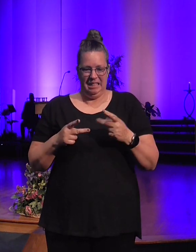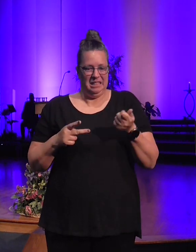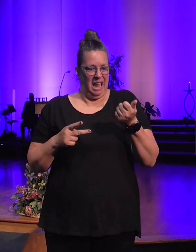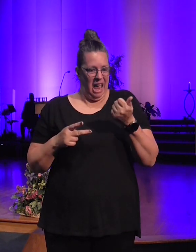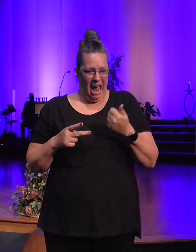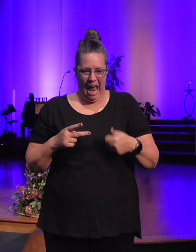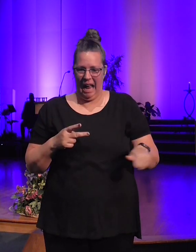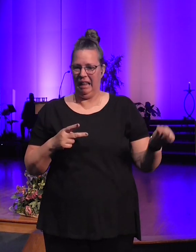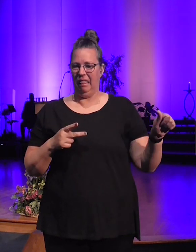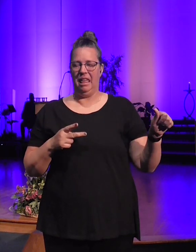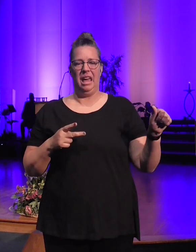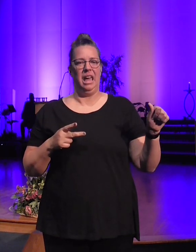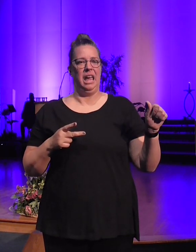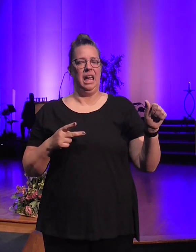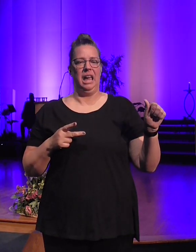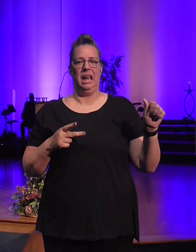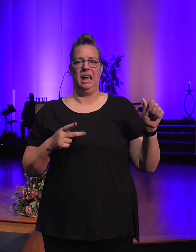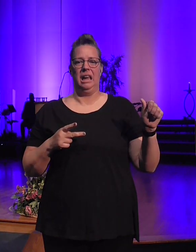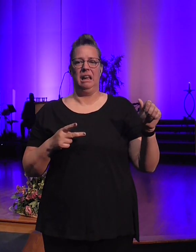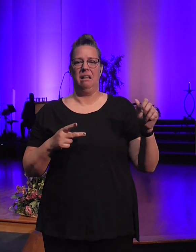is unlike love.